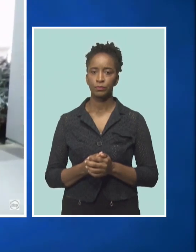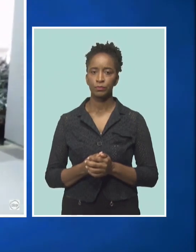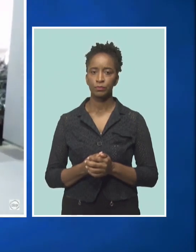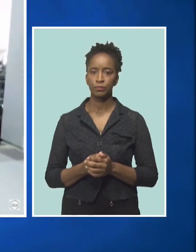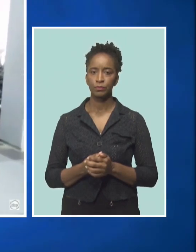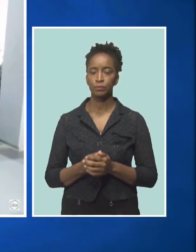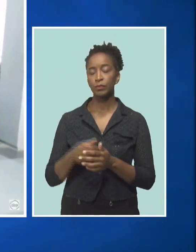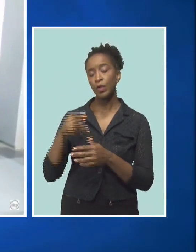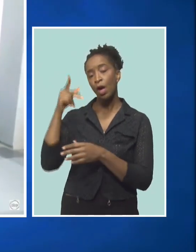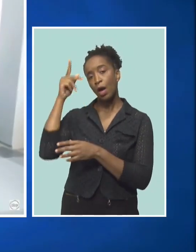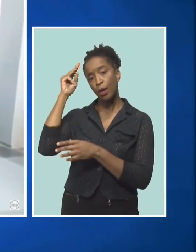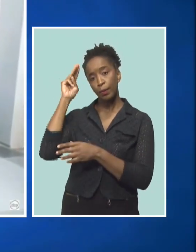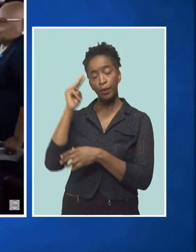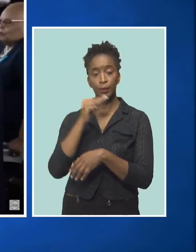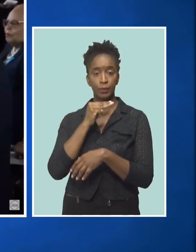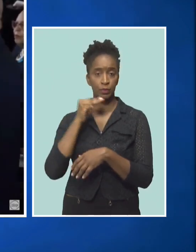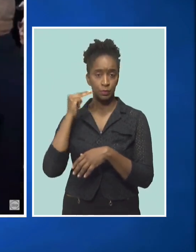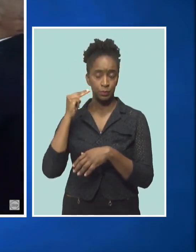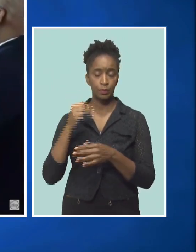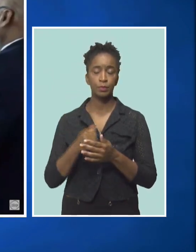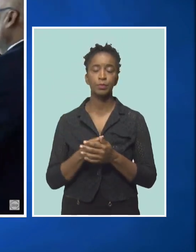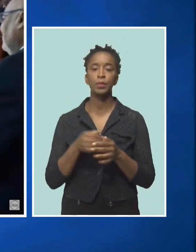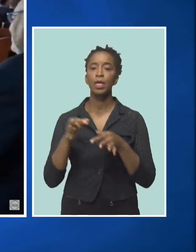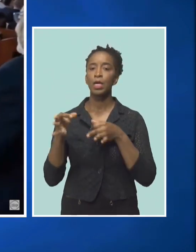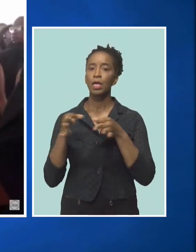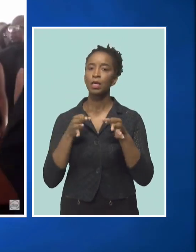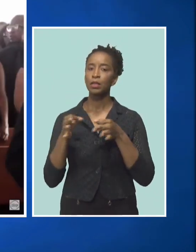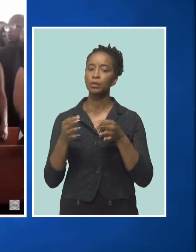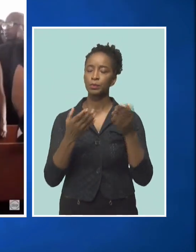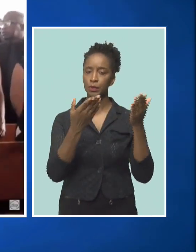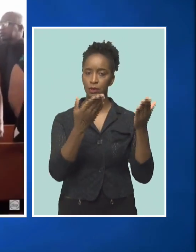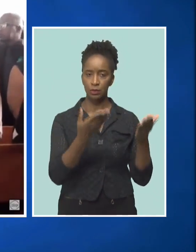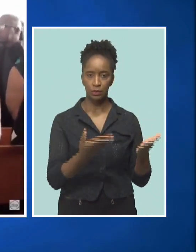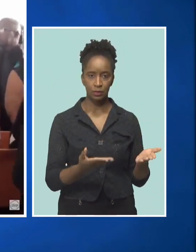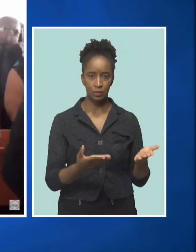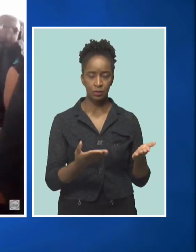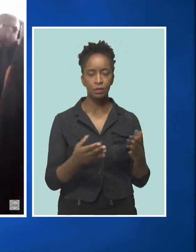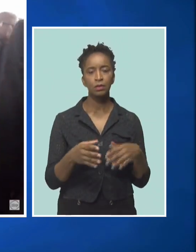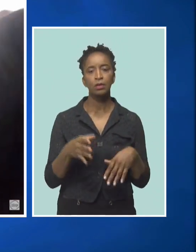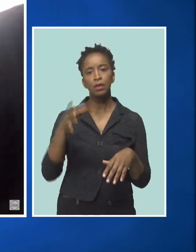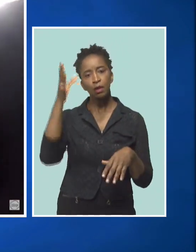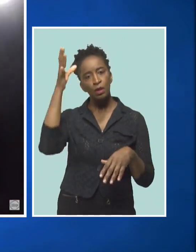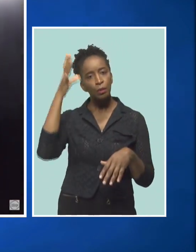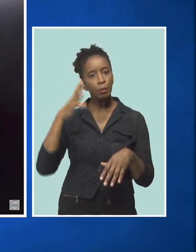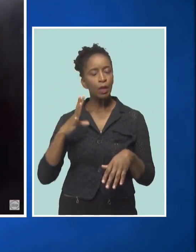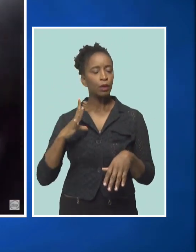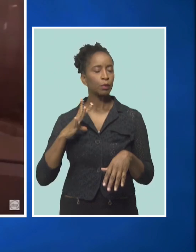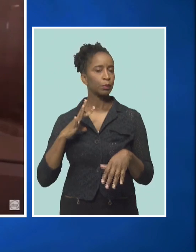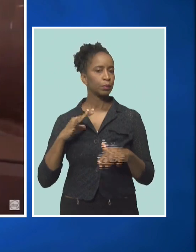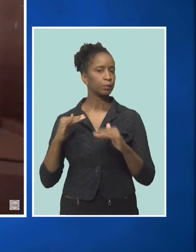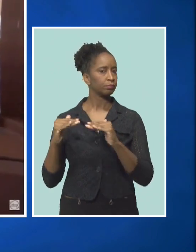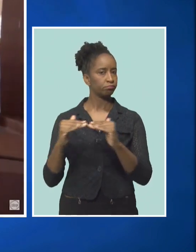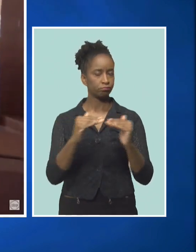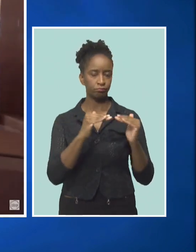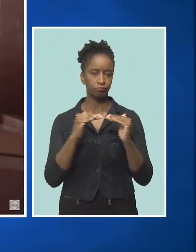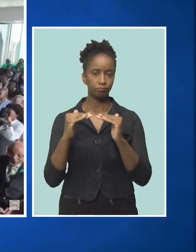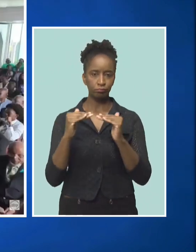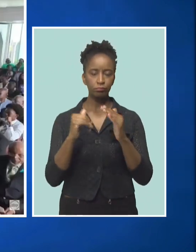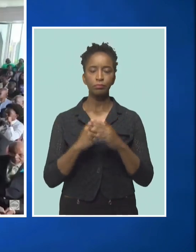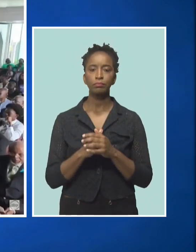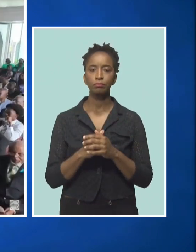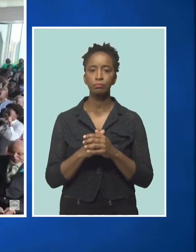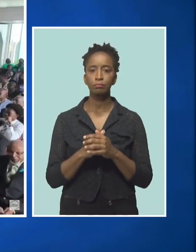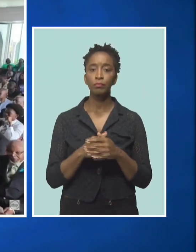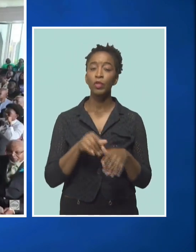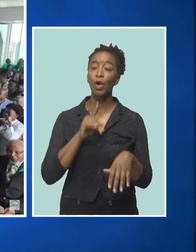Prime Minister Mia Amra Motley has described Mr. Walters as a man of utmost decency and fairness. She says even though they